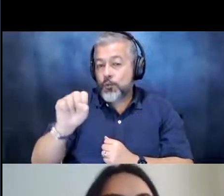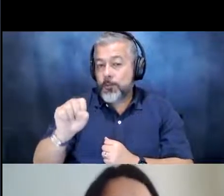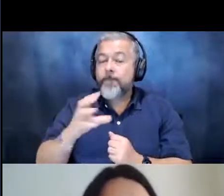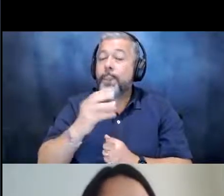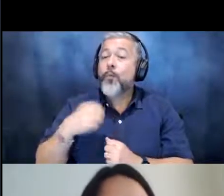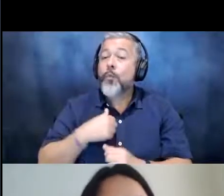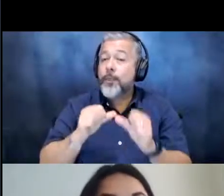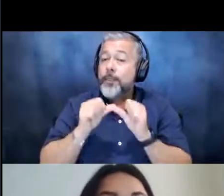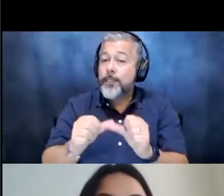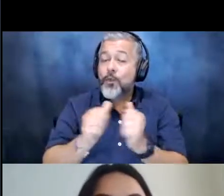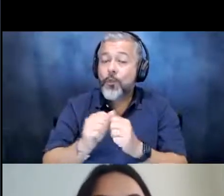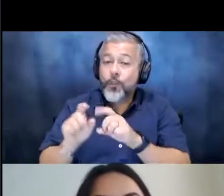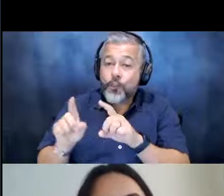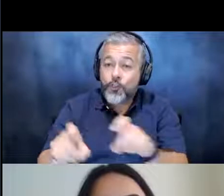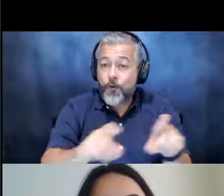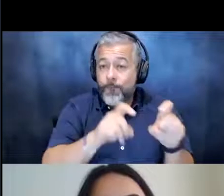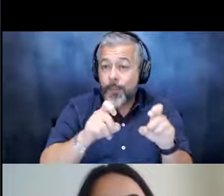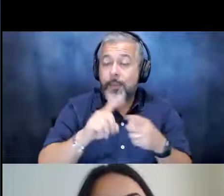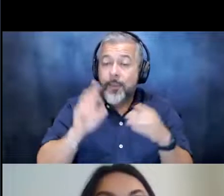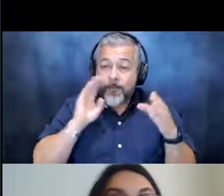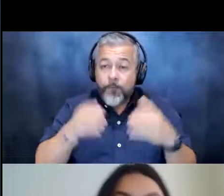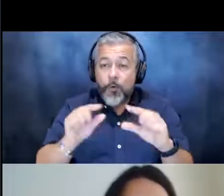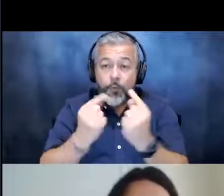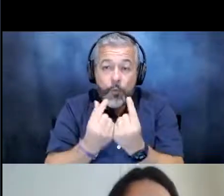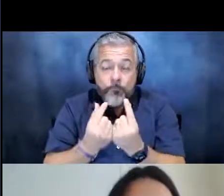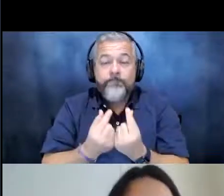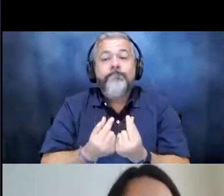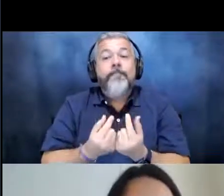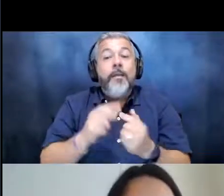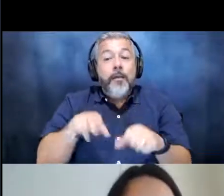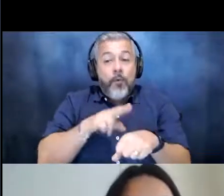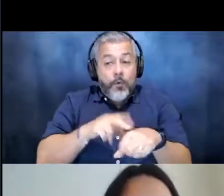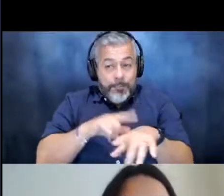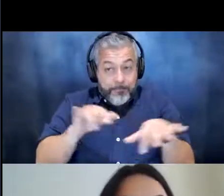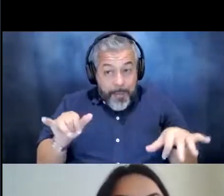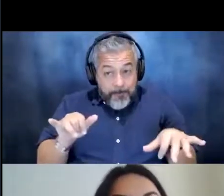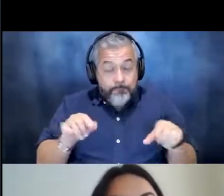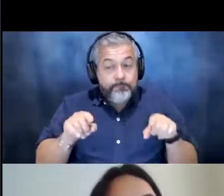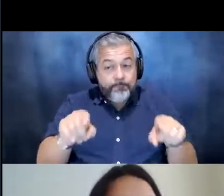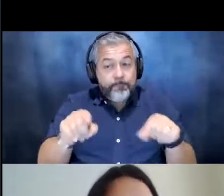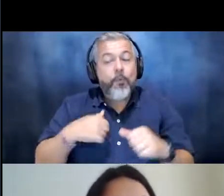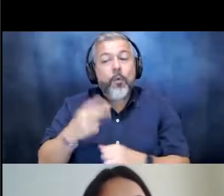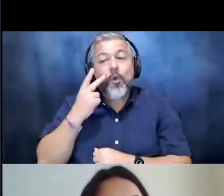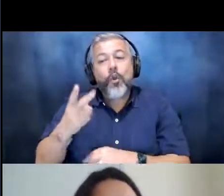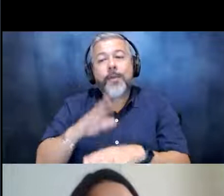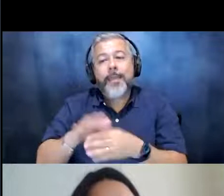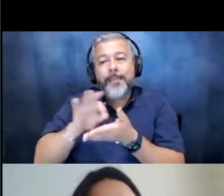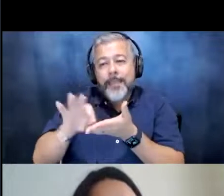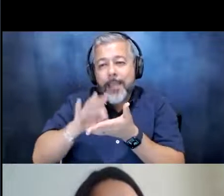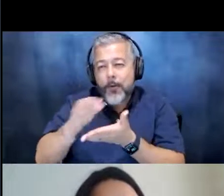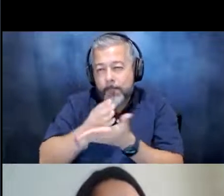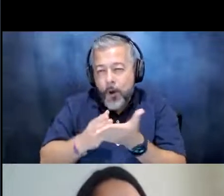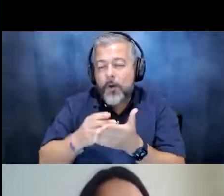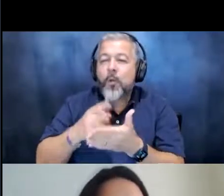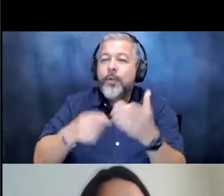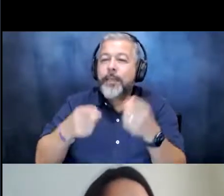with surveys and focus groups. Simultaneously, we'll be able to look at the accounting portion, what's happening at our